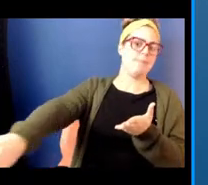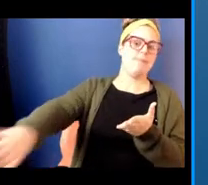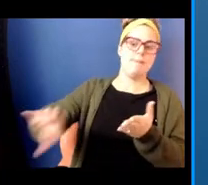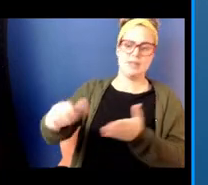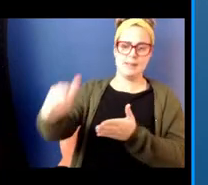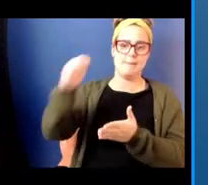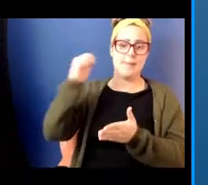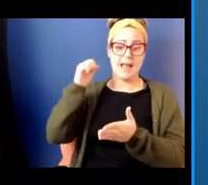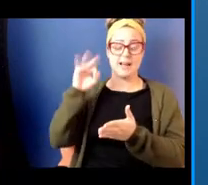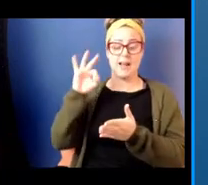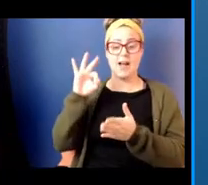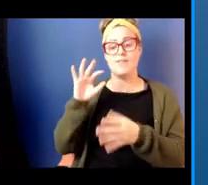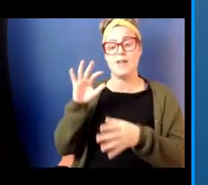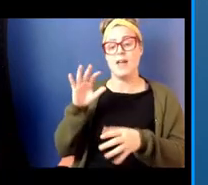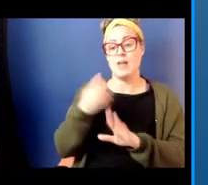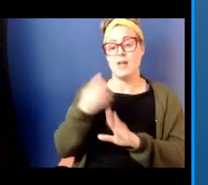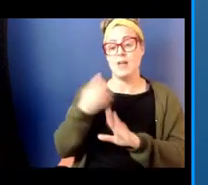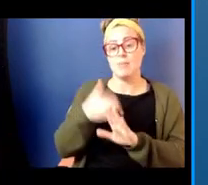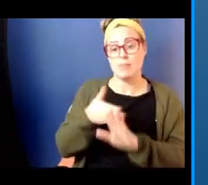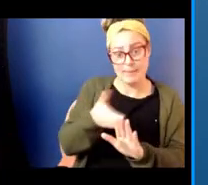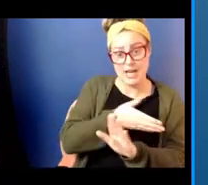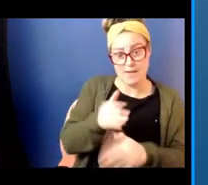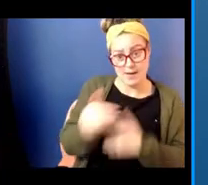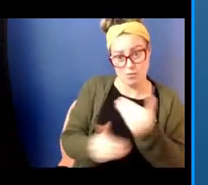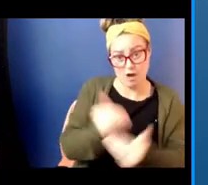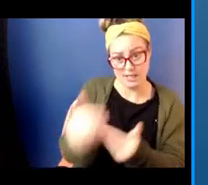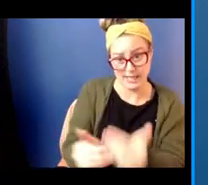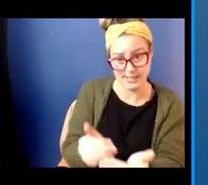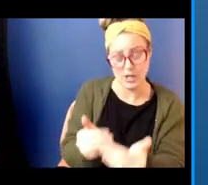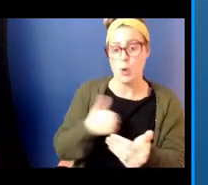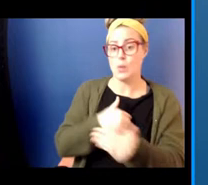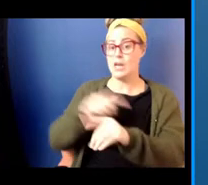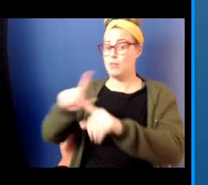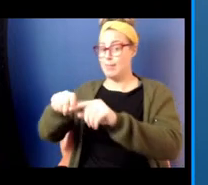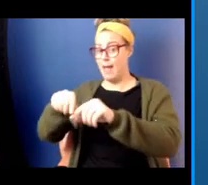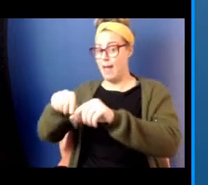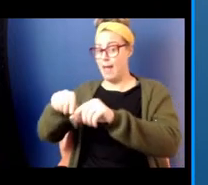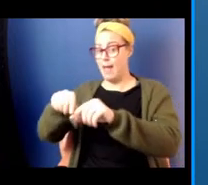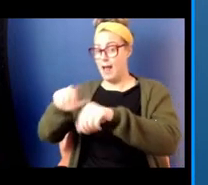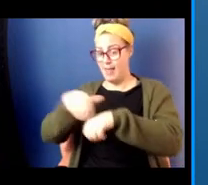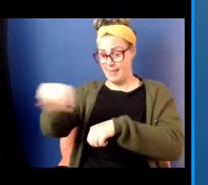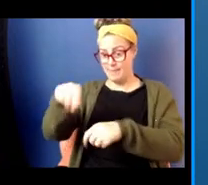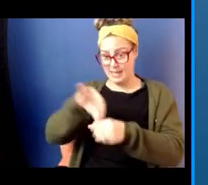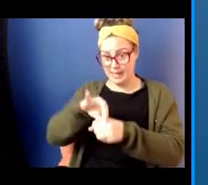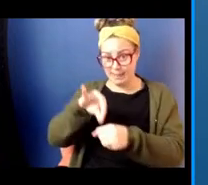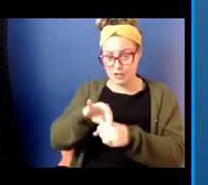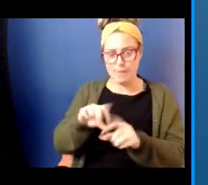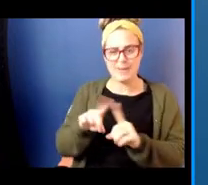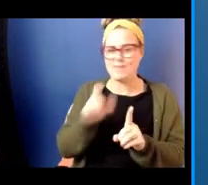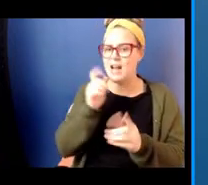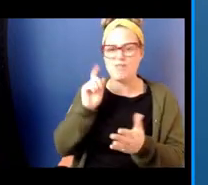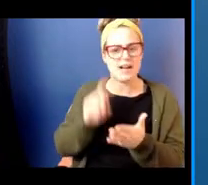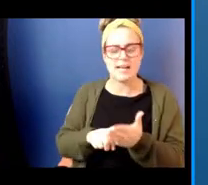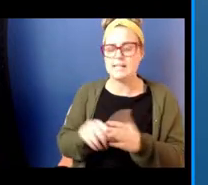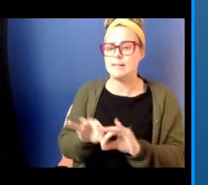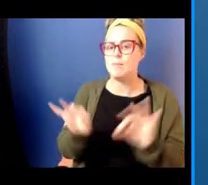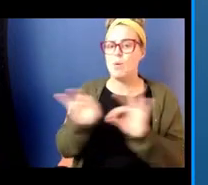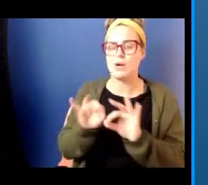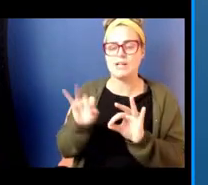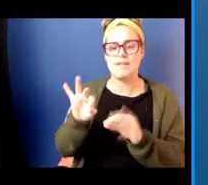rely on these voters in elections but have not recognized their importance in nominating and the nominating calendar